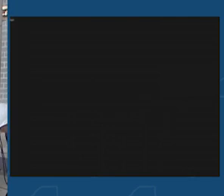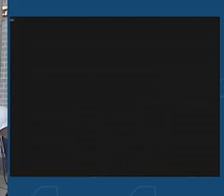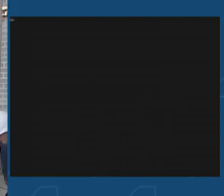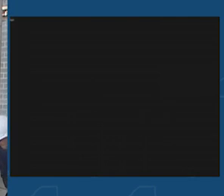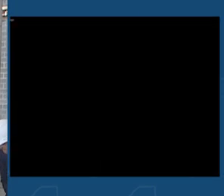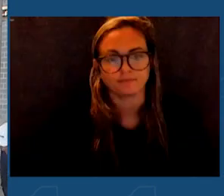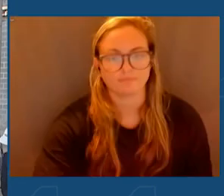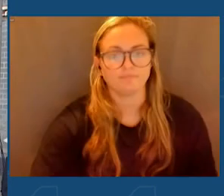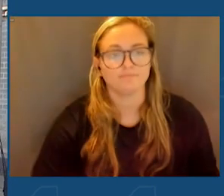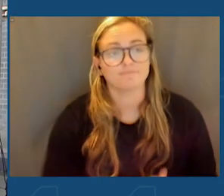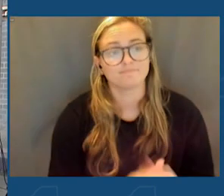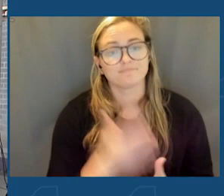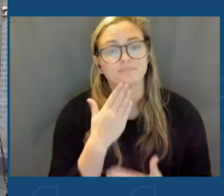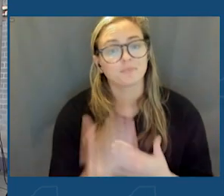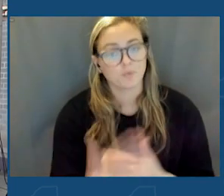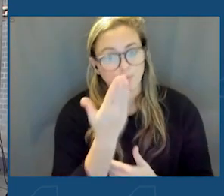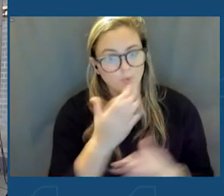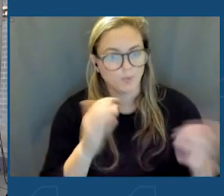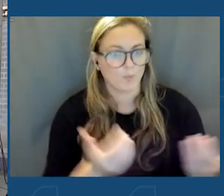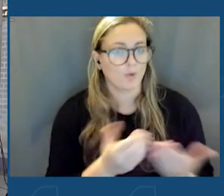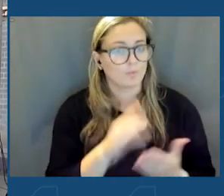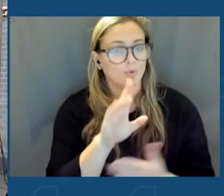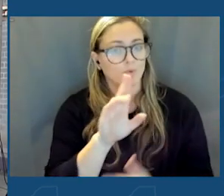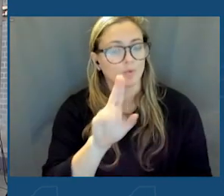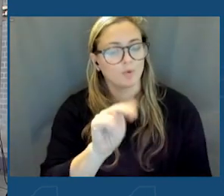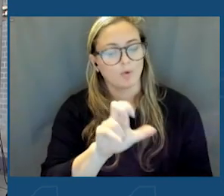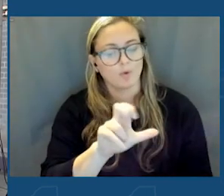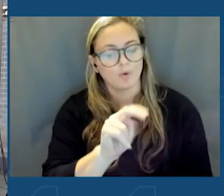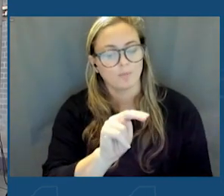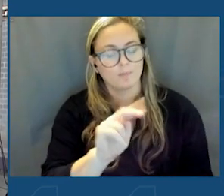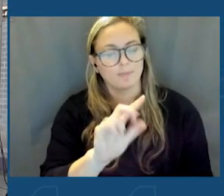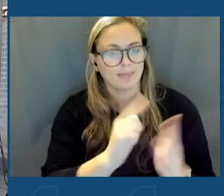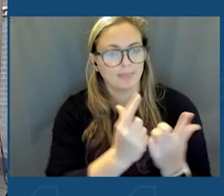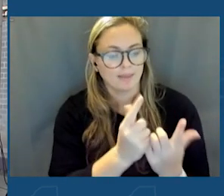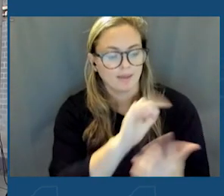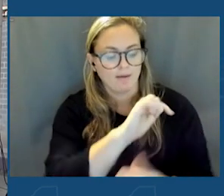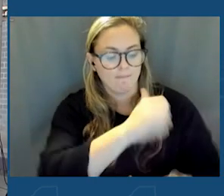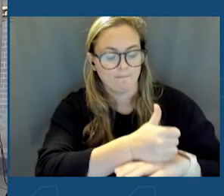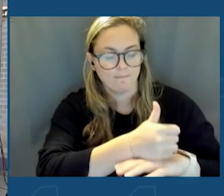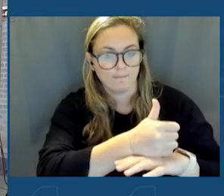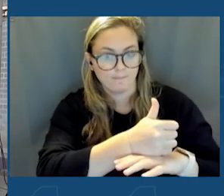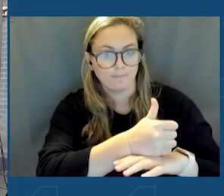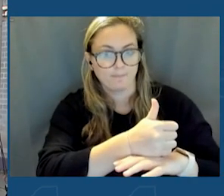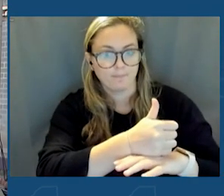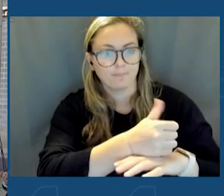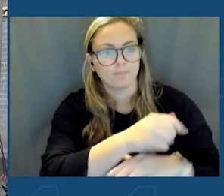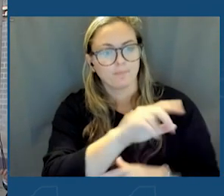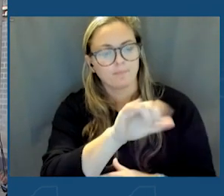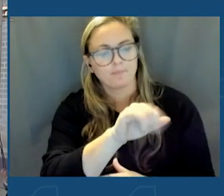to the Urban League Empowerment Center. Put your hands together for the hard-working